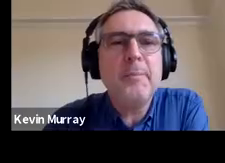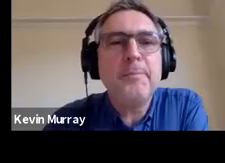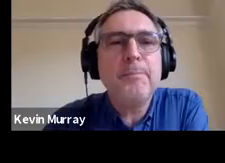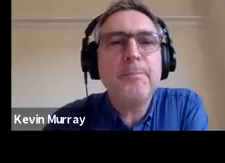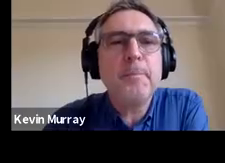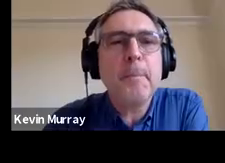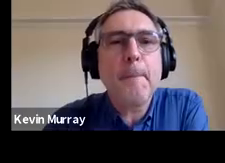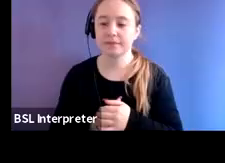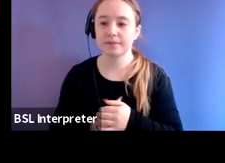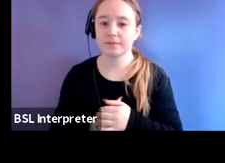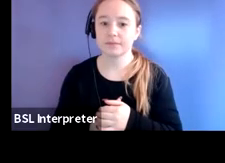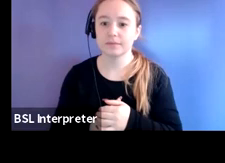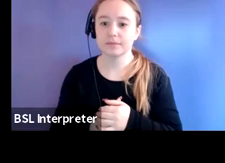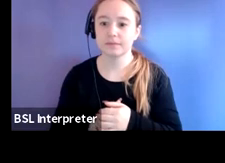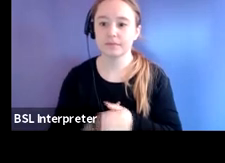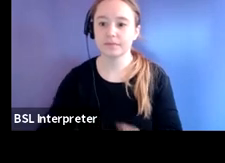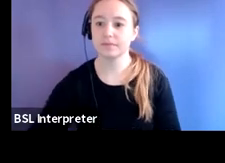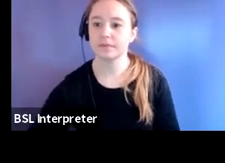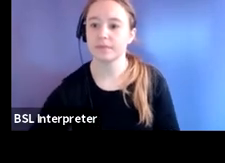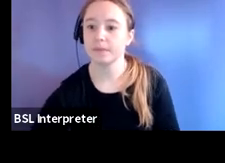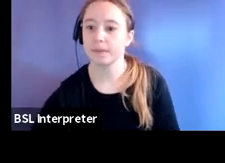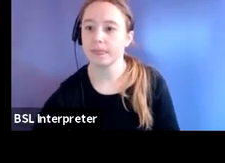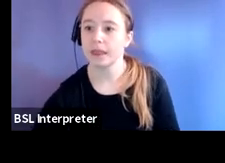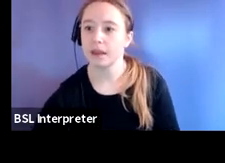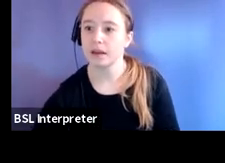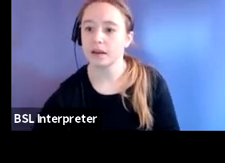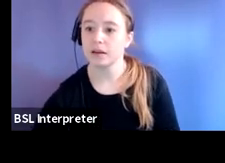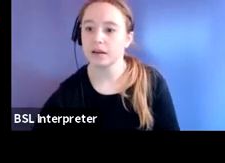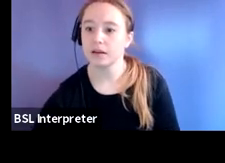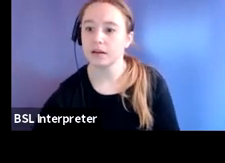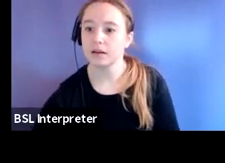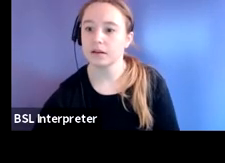with me. I just want to check that you can see that.